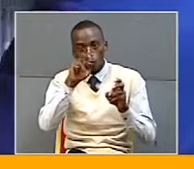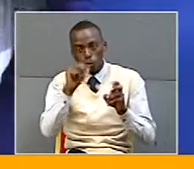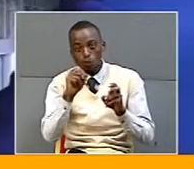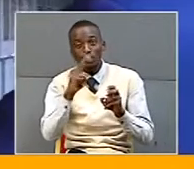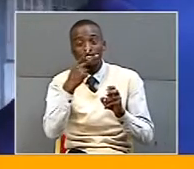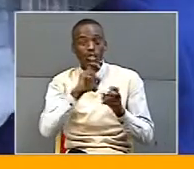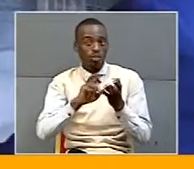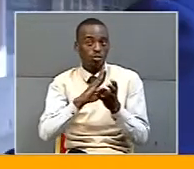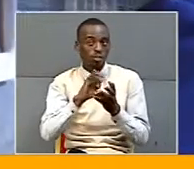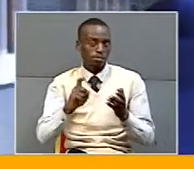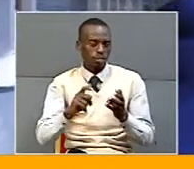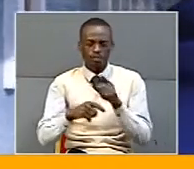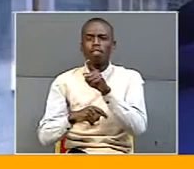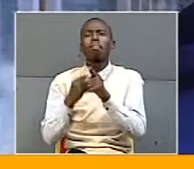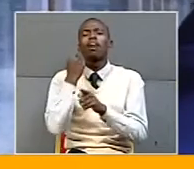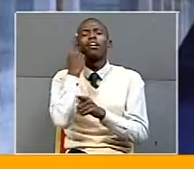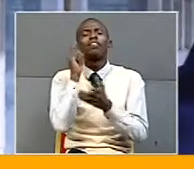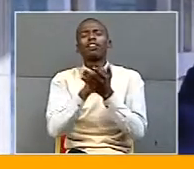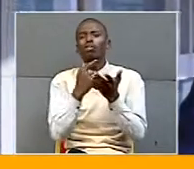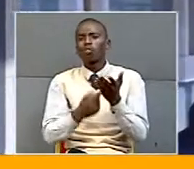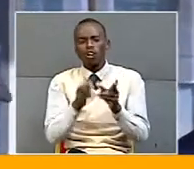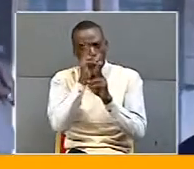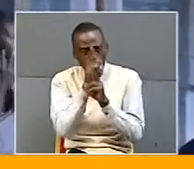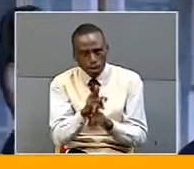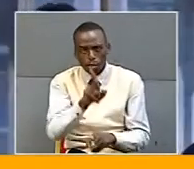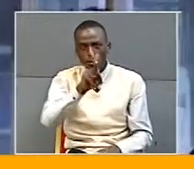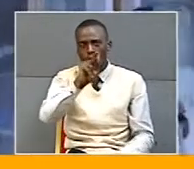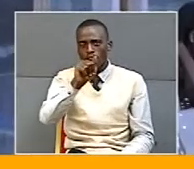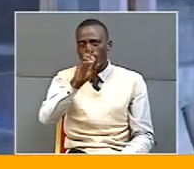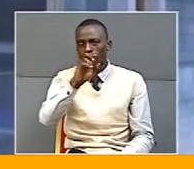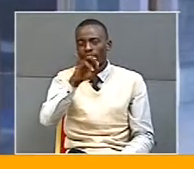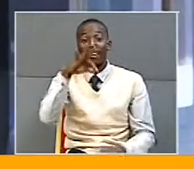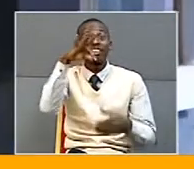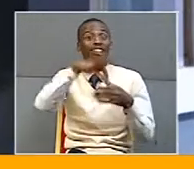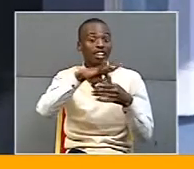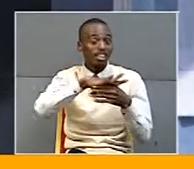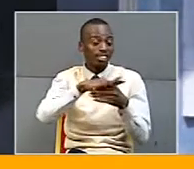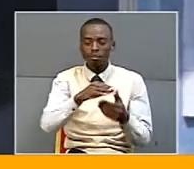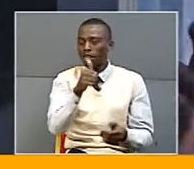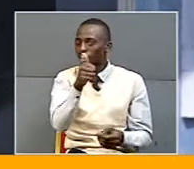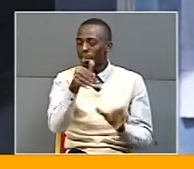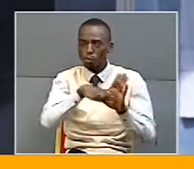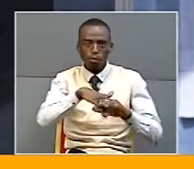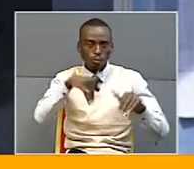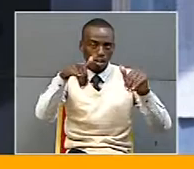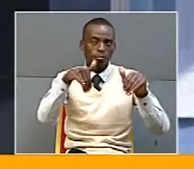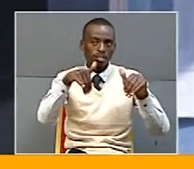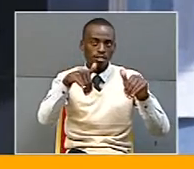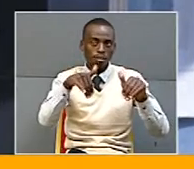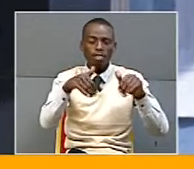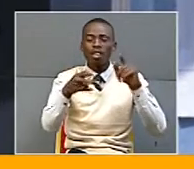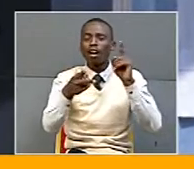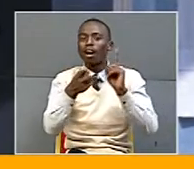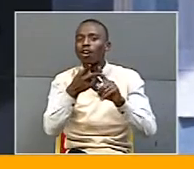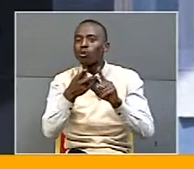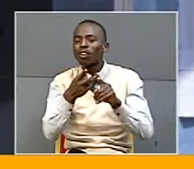critical step. Are they realizing that Right Honorable Kadaga is elected as an NRM MP for Kamuli district? Are they